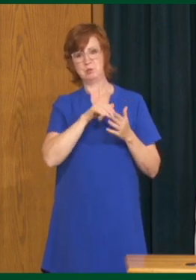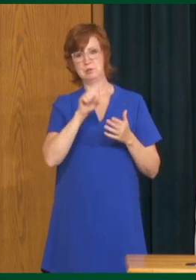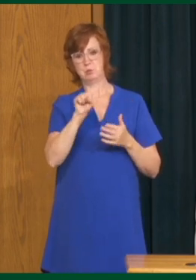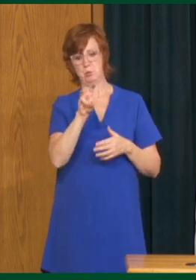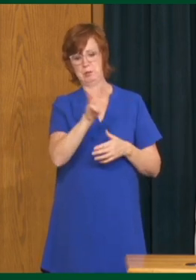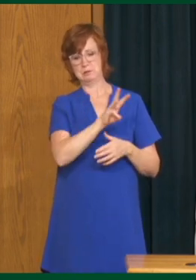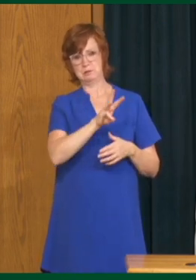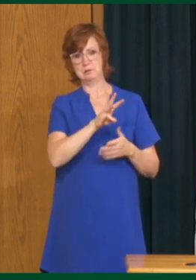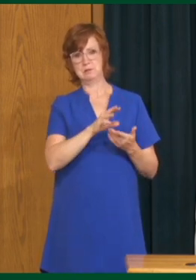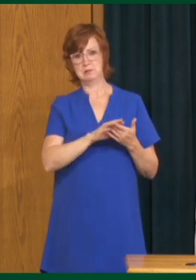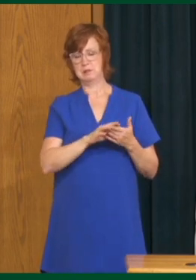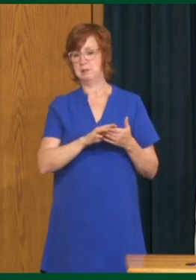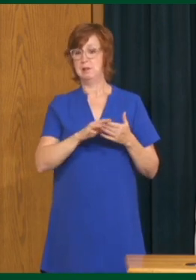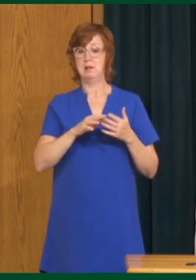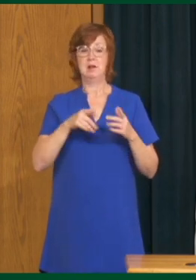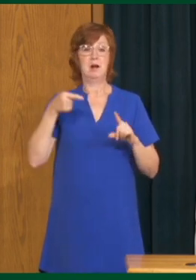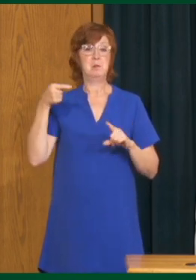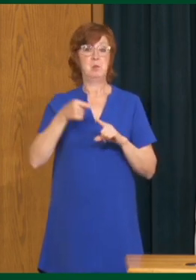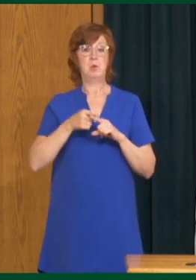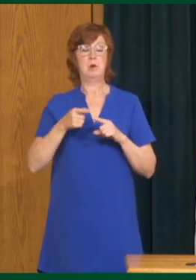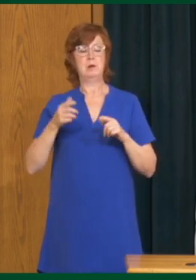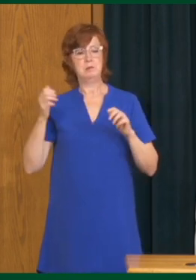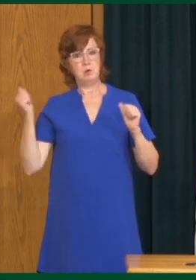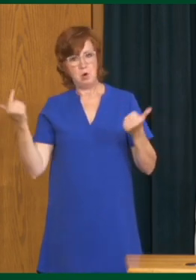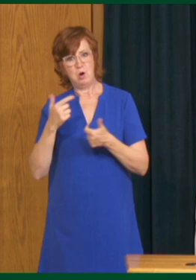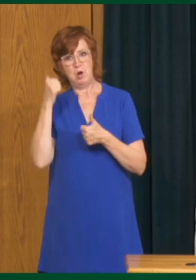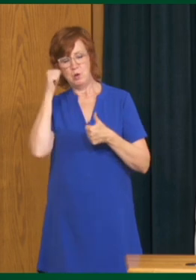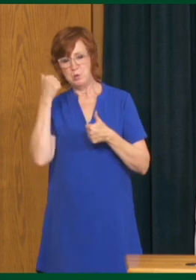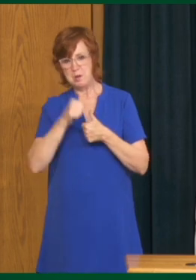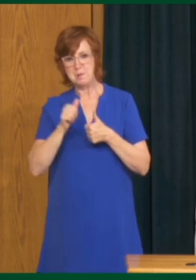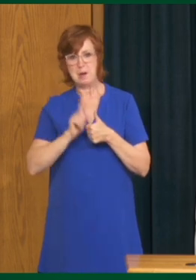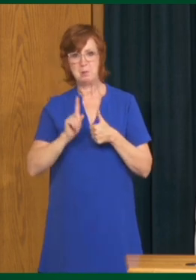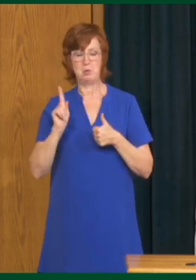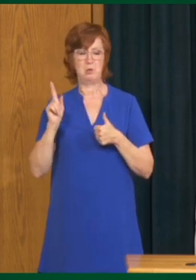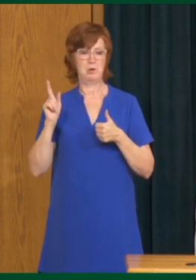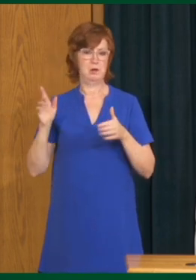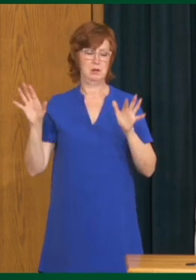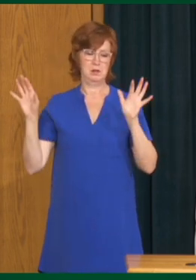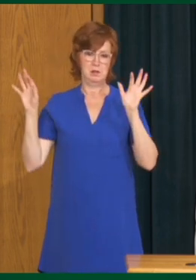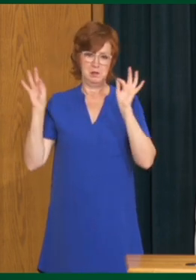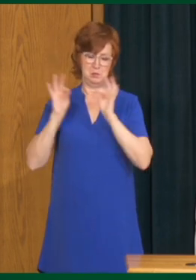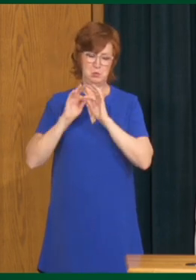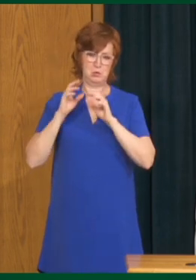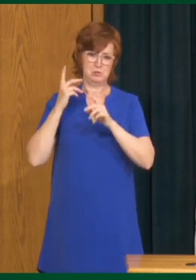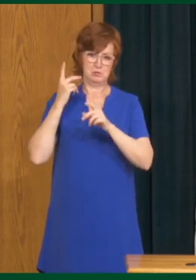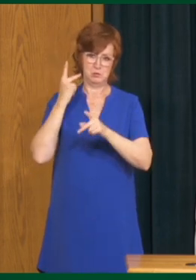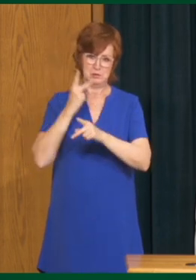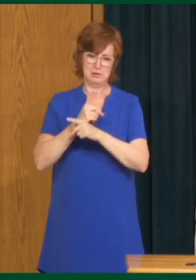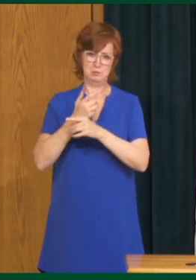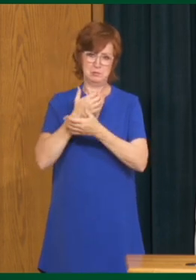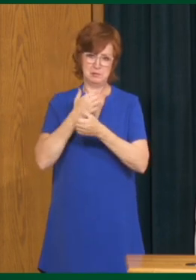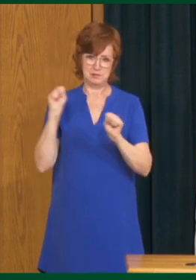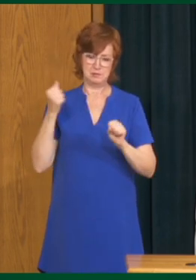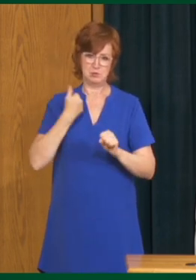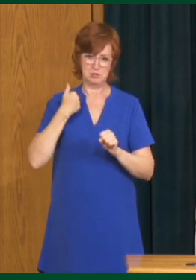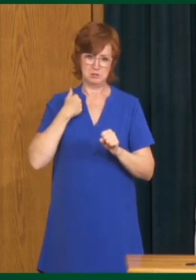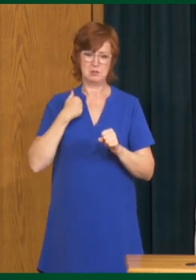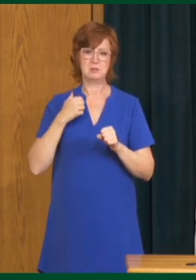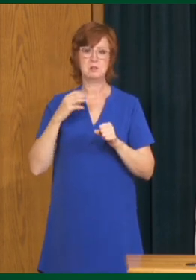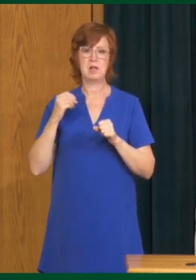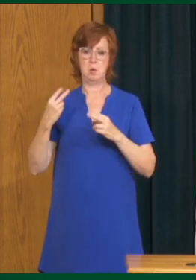all need to be aware of our own symptoms and seek testing if symptomatic. And I think this will have to continue for the next little while.